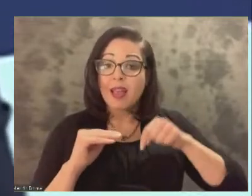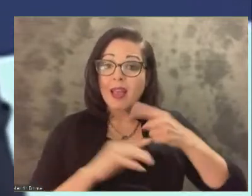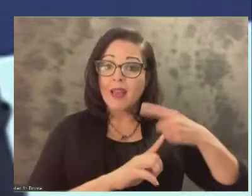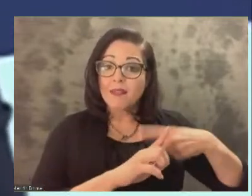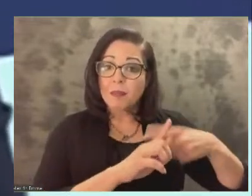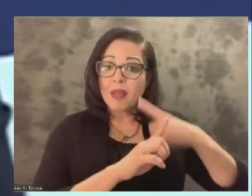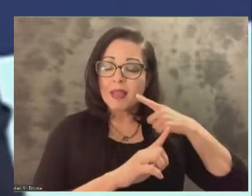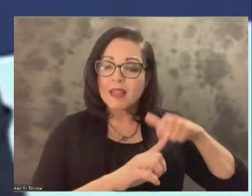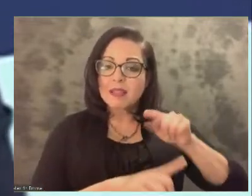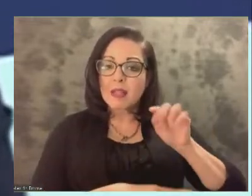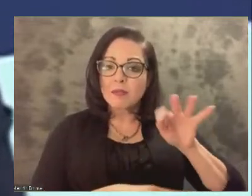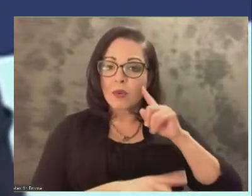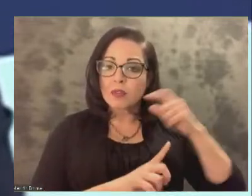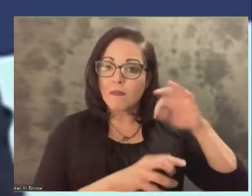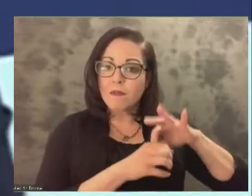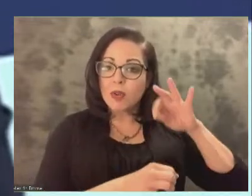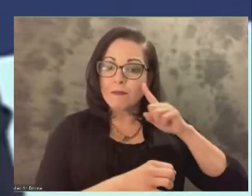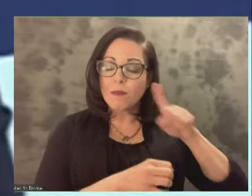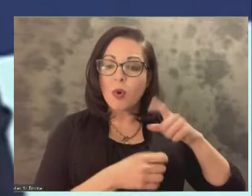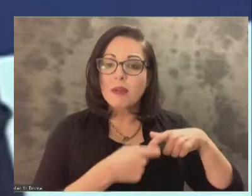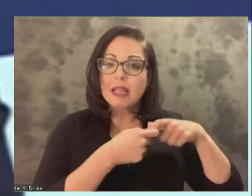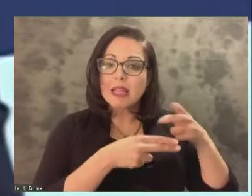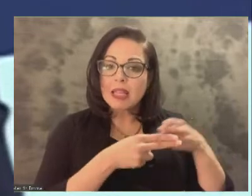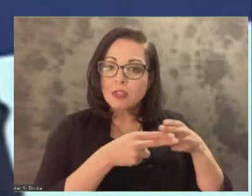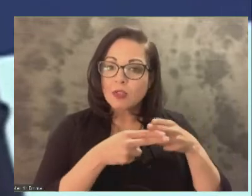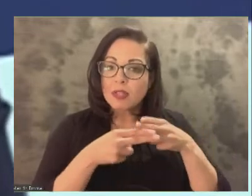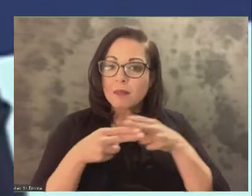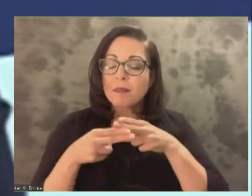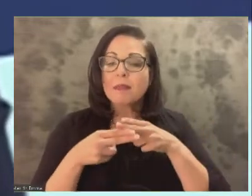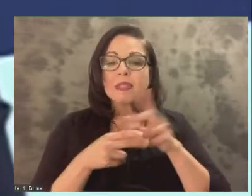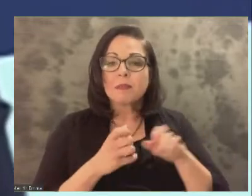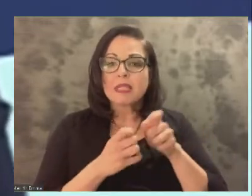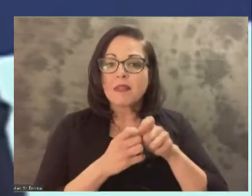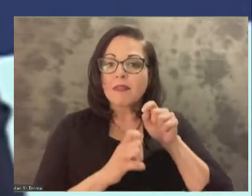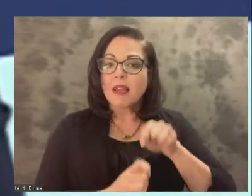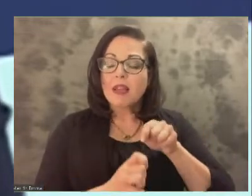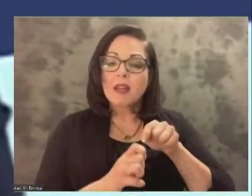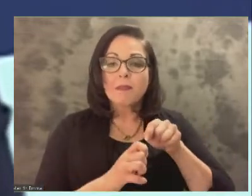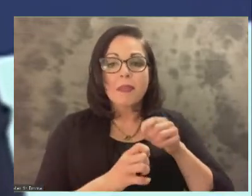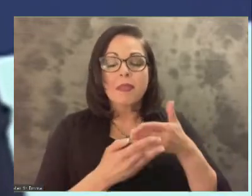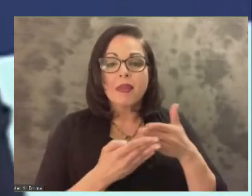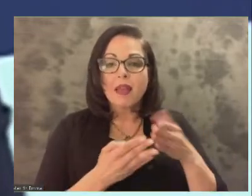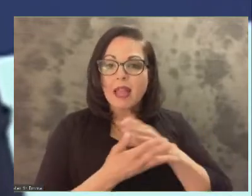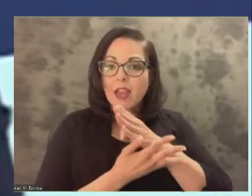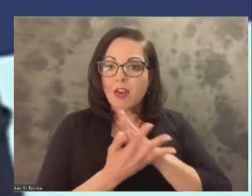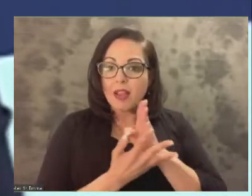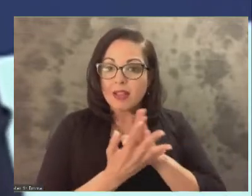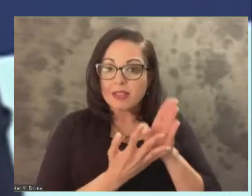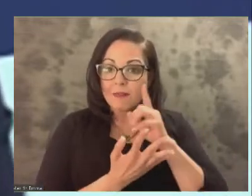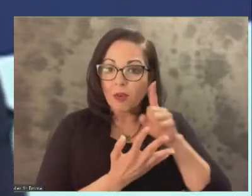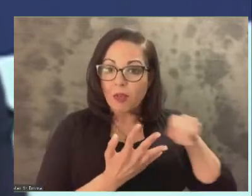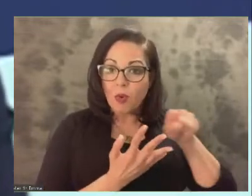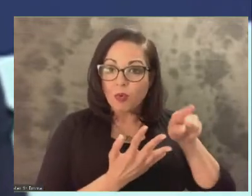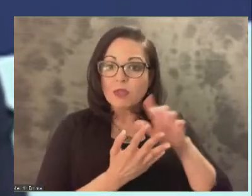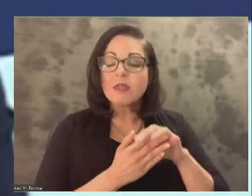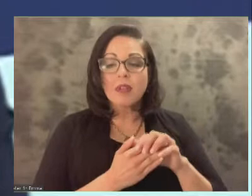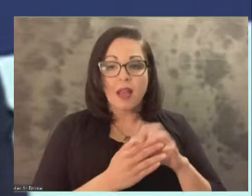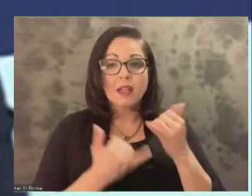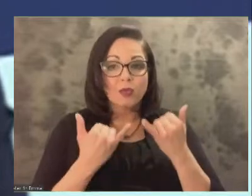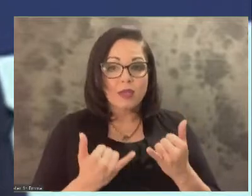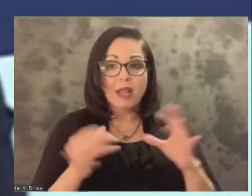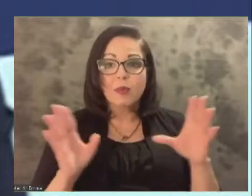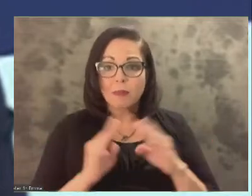has voted on interim recommendations specific to each one of those key areas. And today, we meet